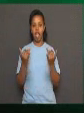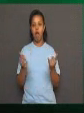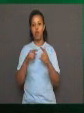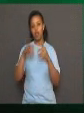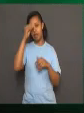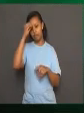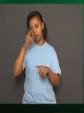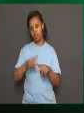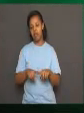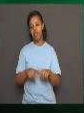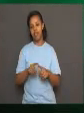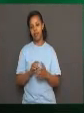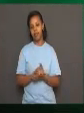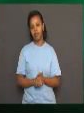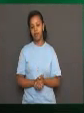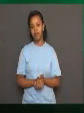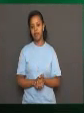Let's get back to our lesson.